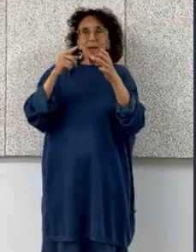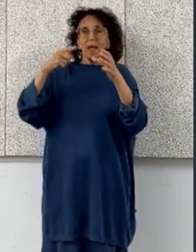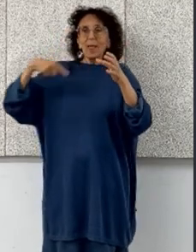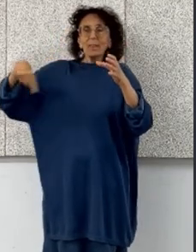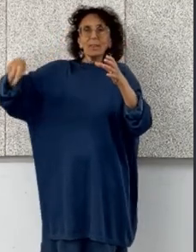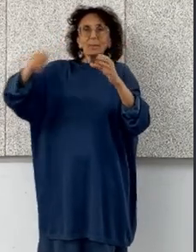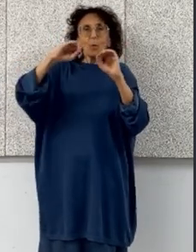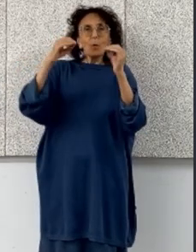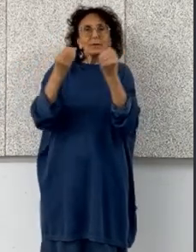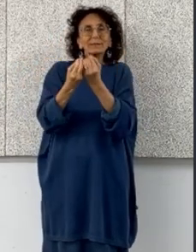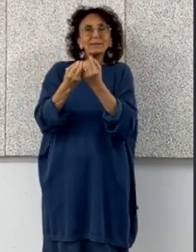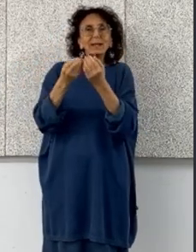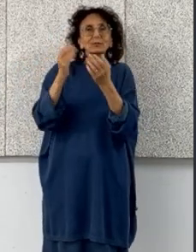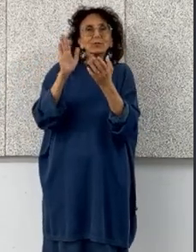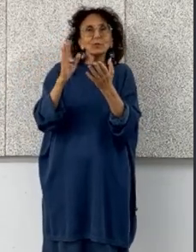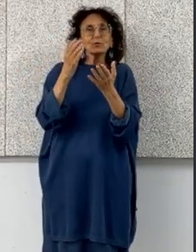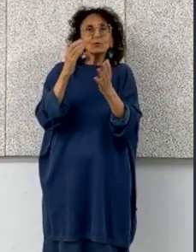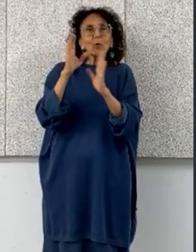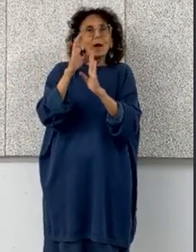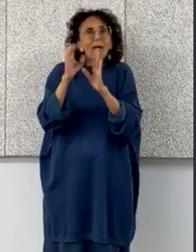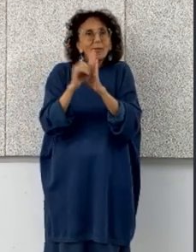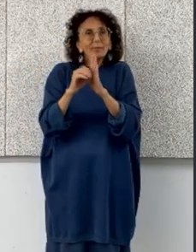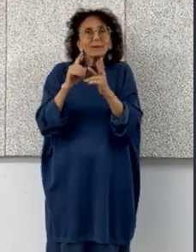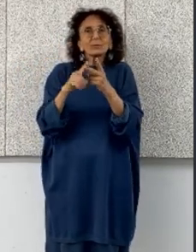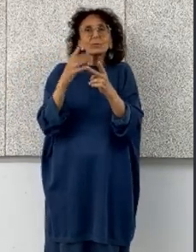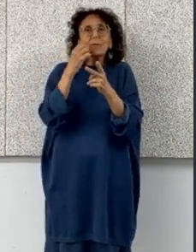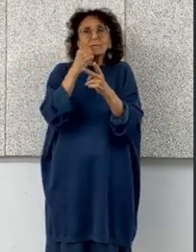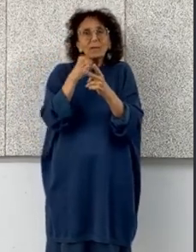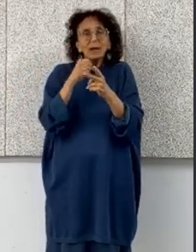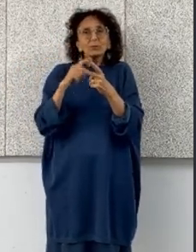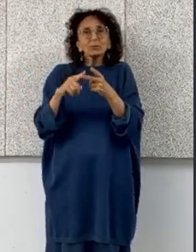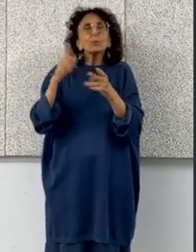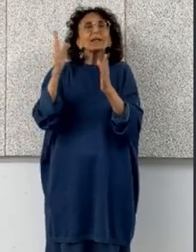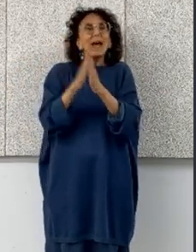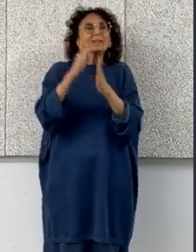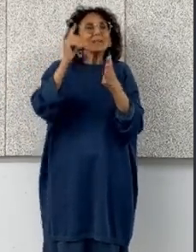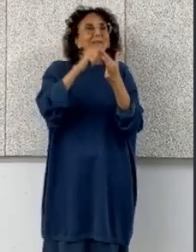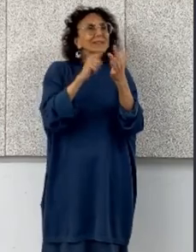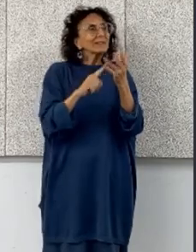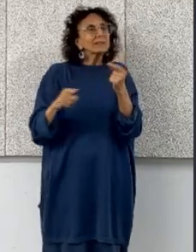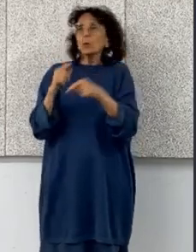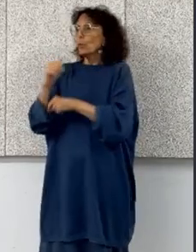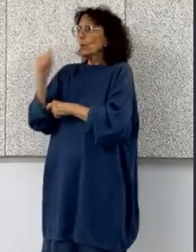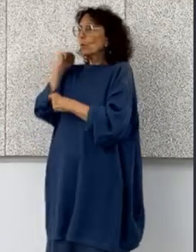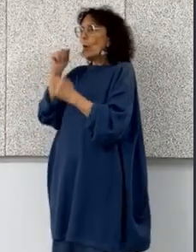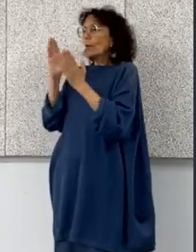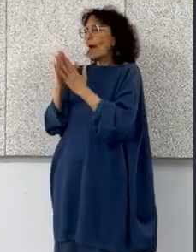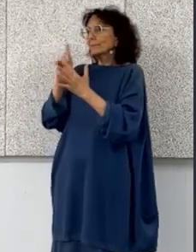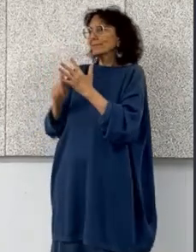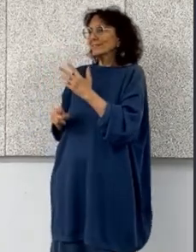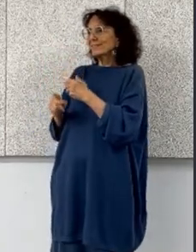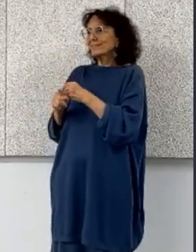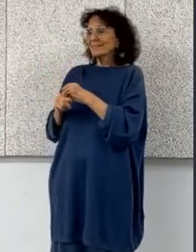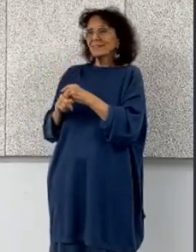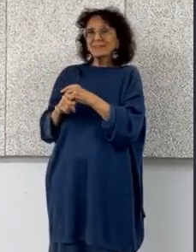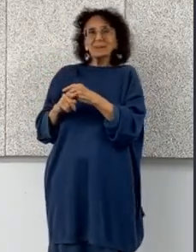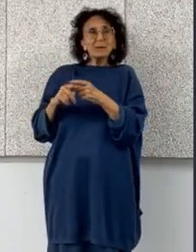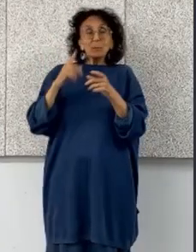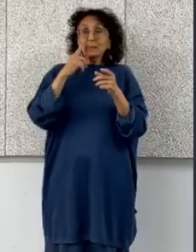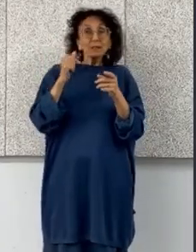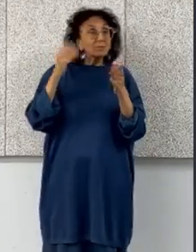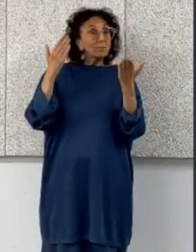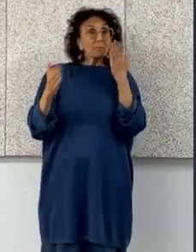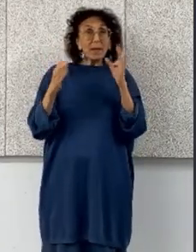values we have around questions, and the questions we're going to ask and the questions we are not going to ask in these like various different groups that might have very